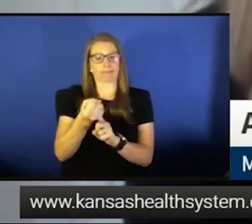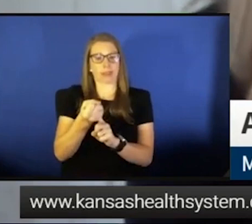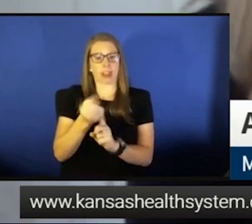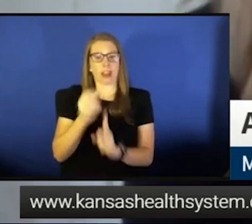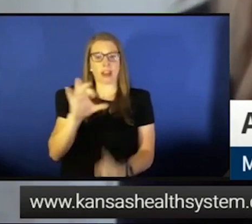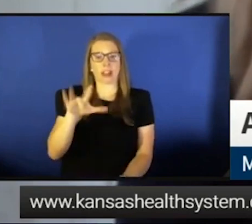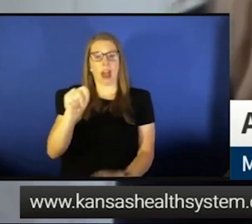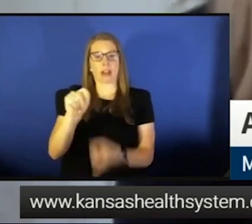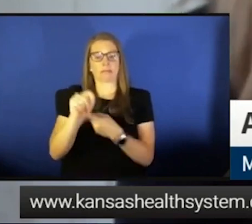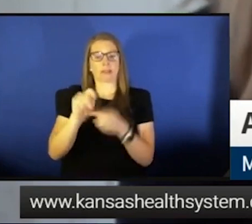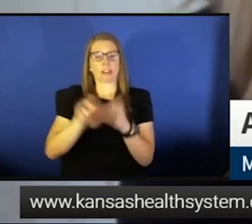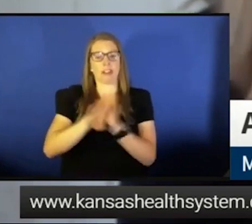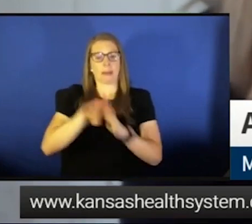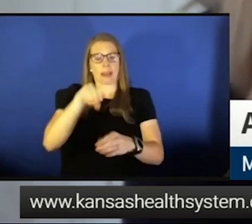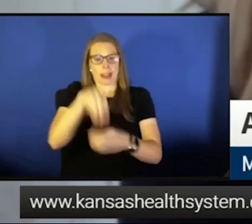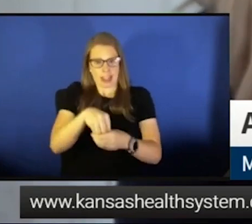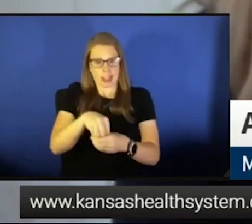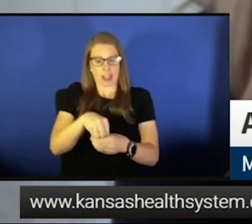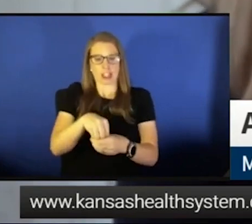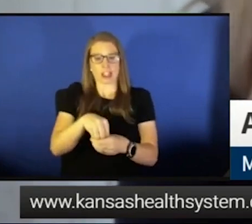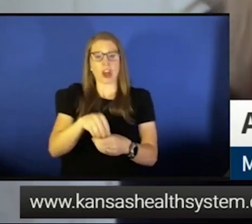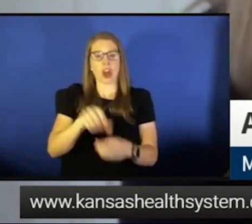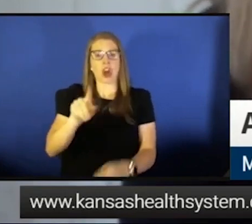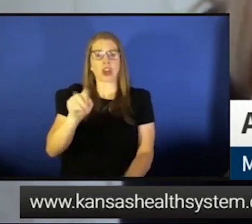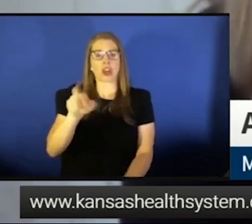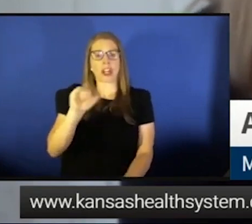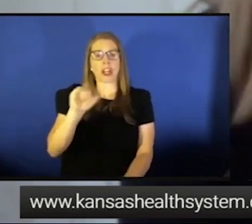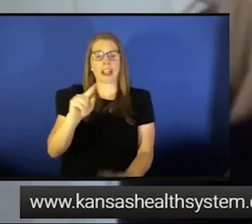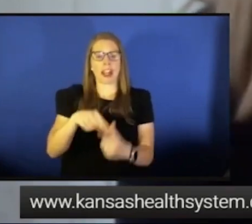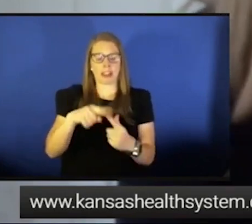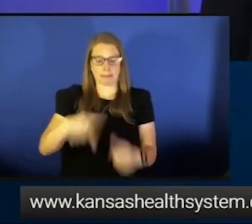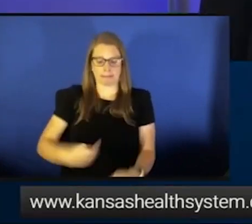that artery and then breaking off and going to the brain.